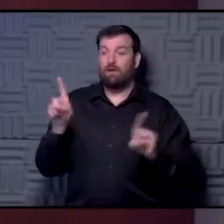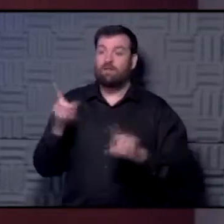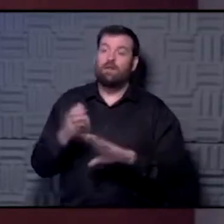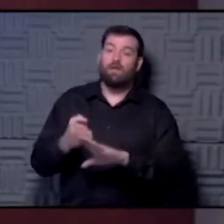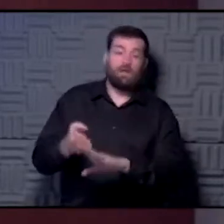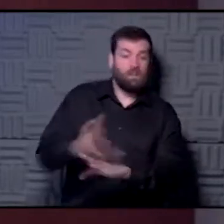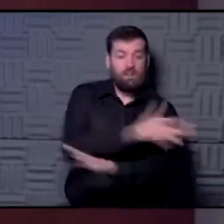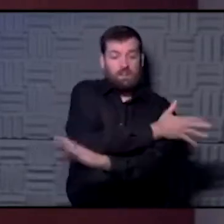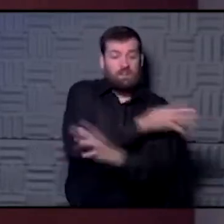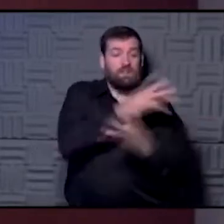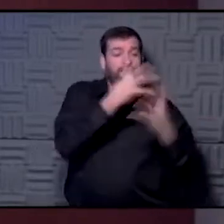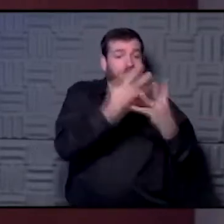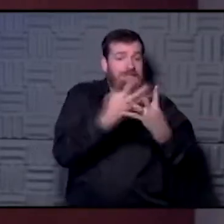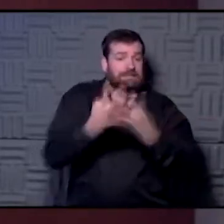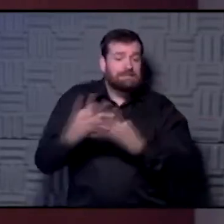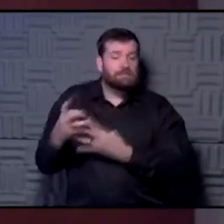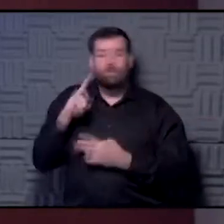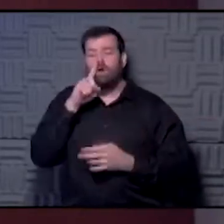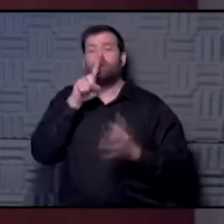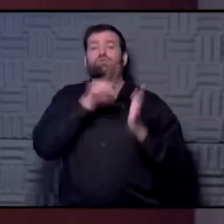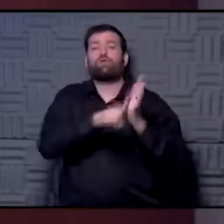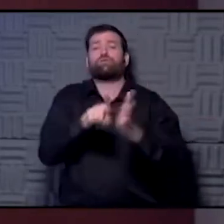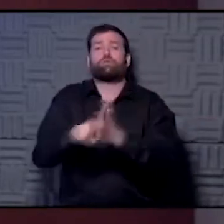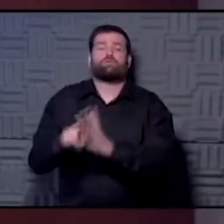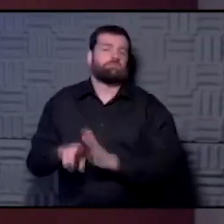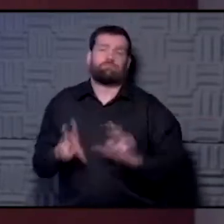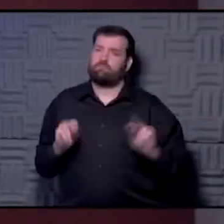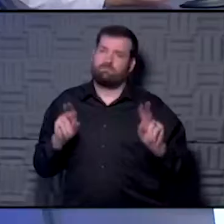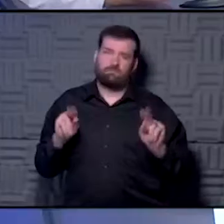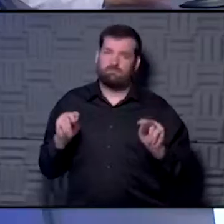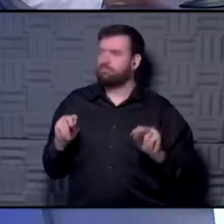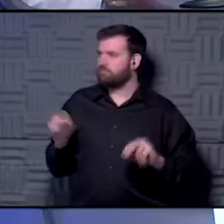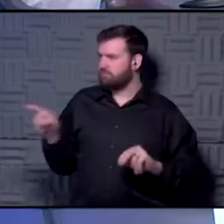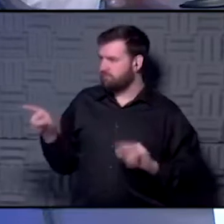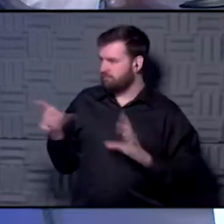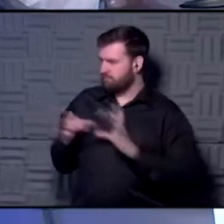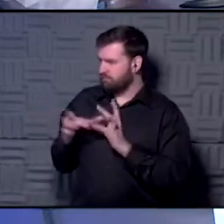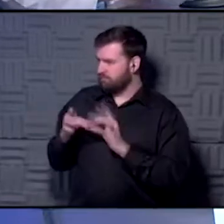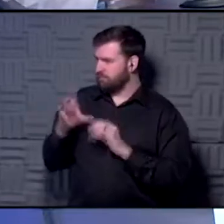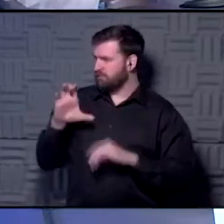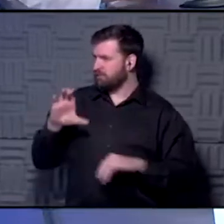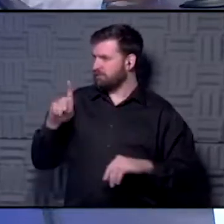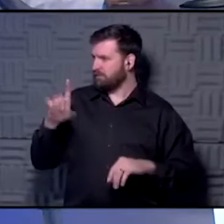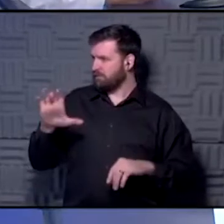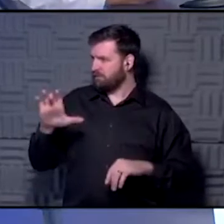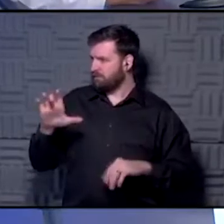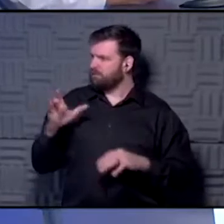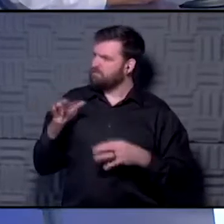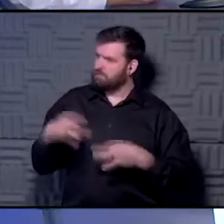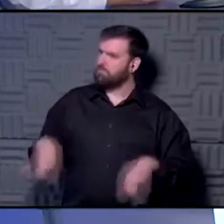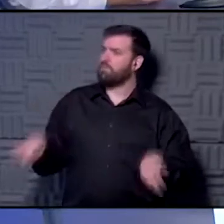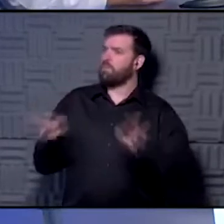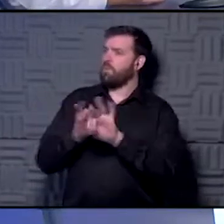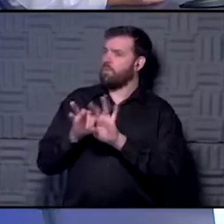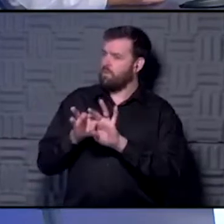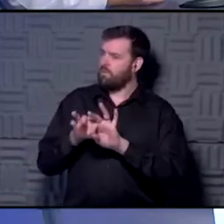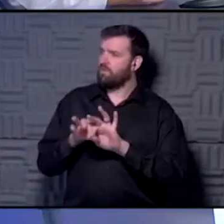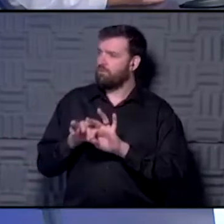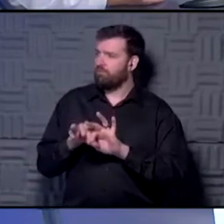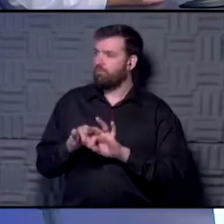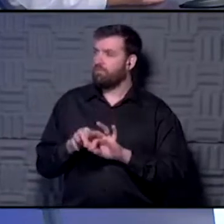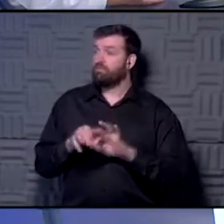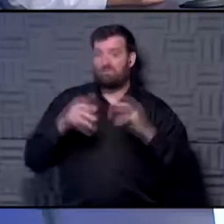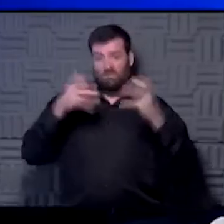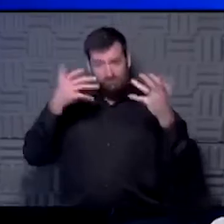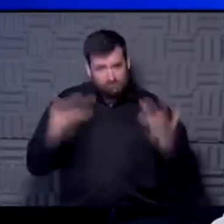testing or surveillance testing or screening, though, But for our employees. Your point about what the CDC said is really important here. So it has